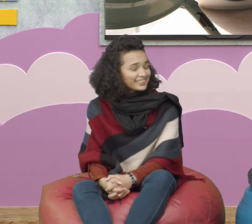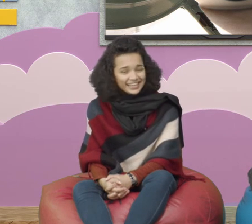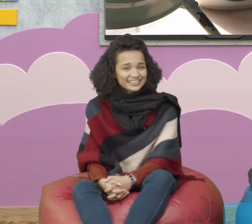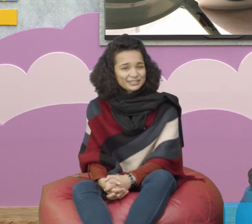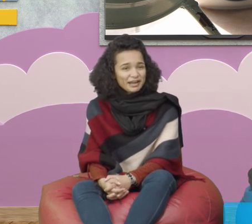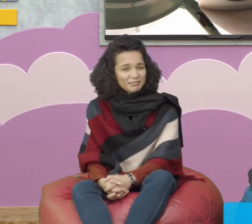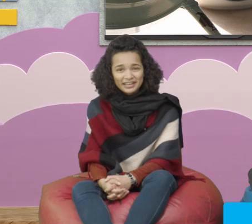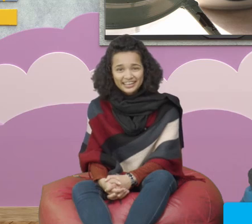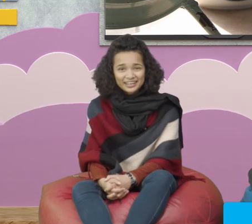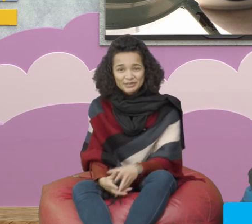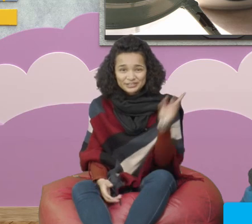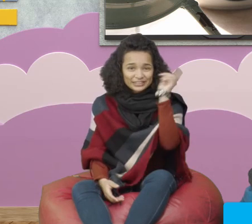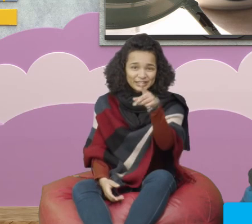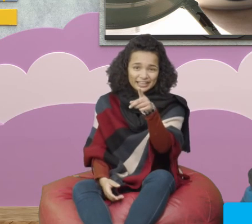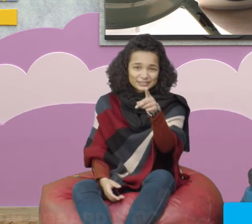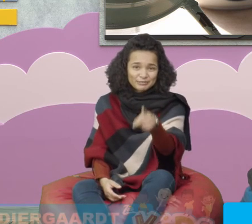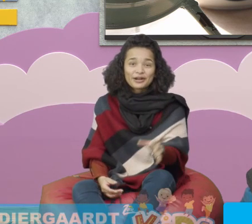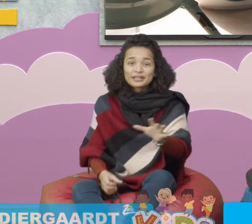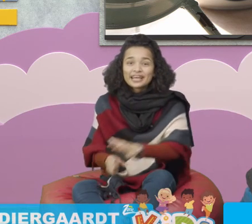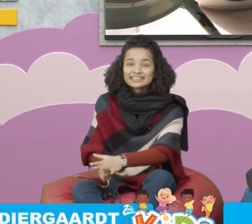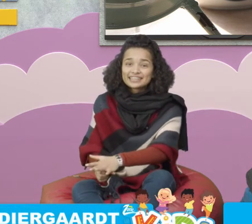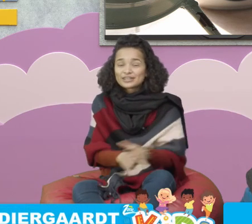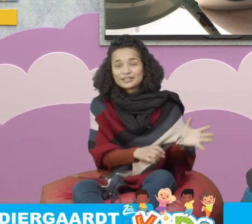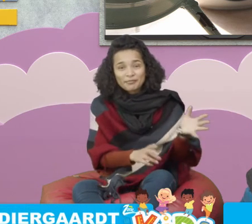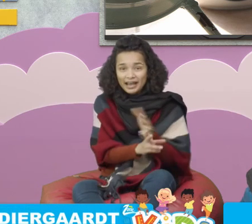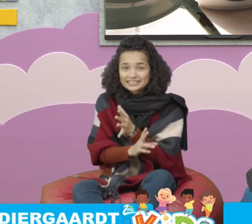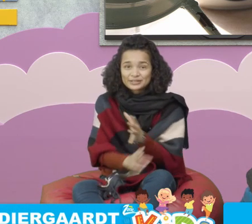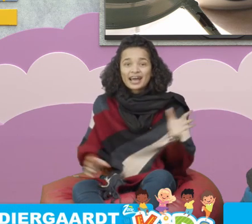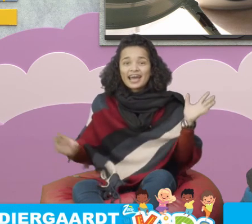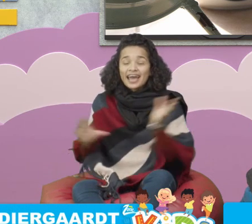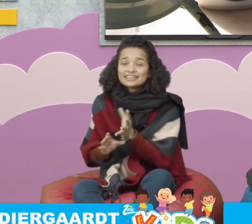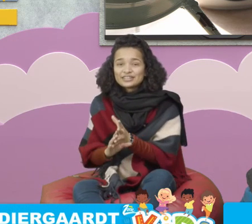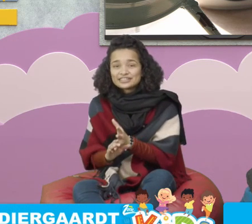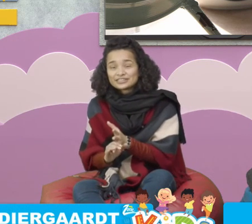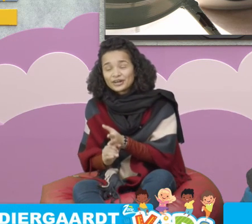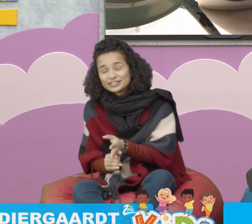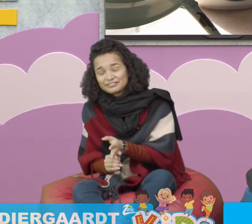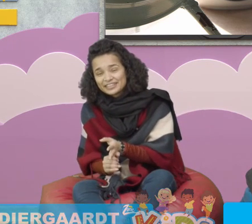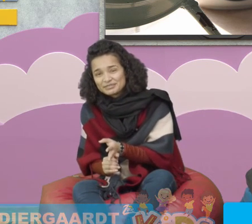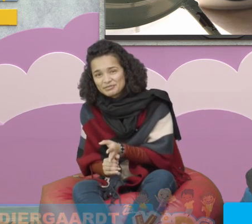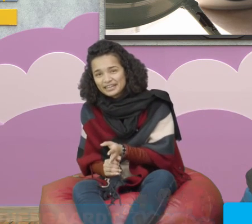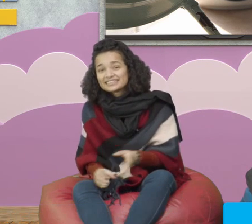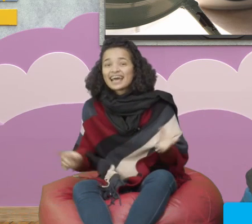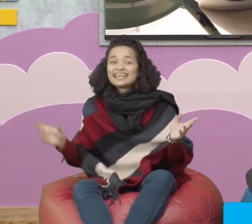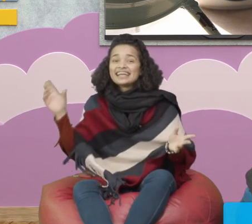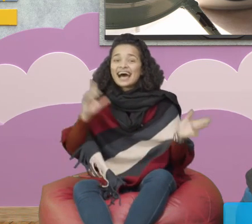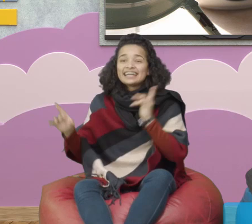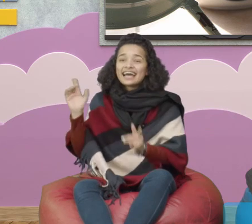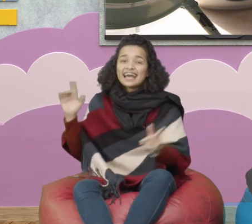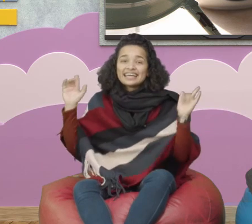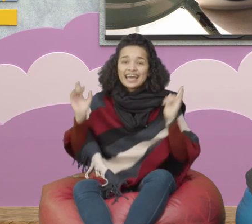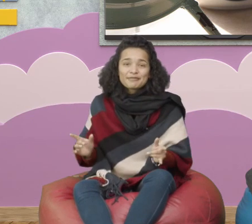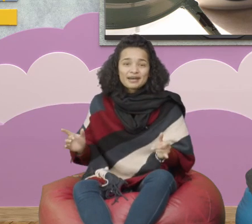wrap. That is a wrap, and I can't wait to see you guys tomorrow. Catch us on the My Zone and Zoshi Facebook pages at